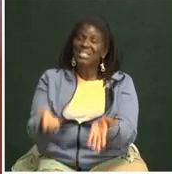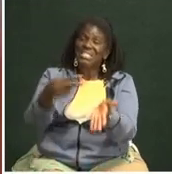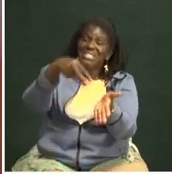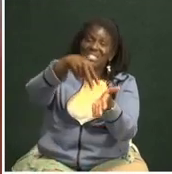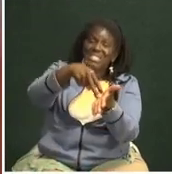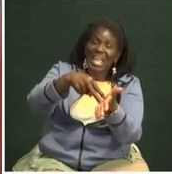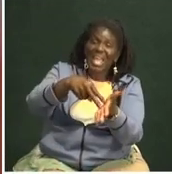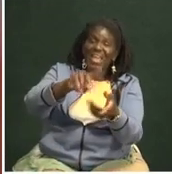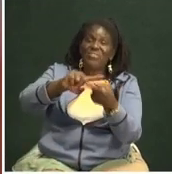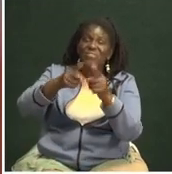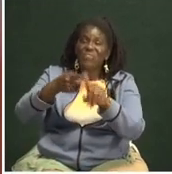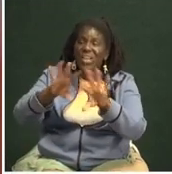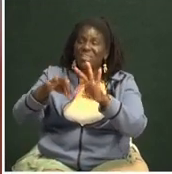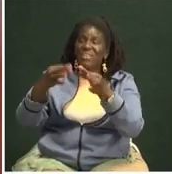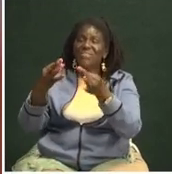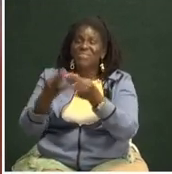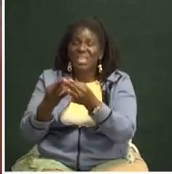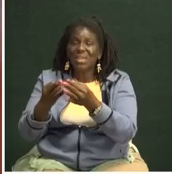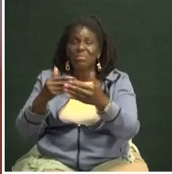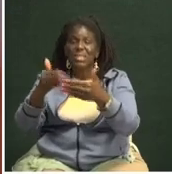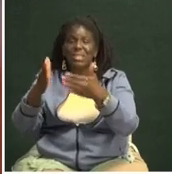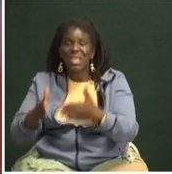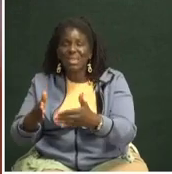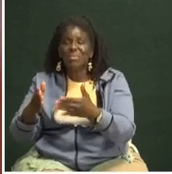graduates, please rise.